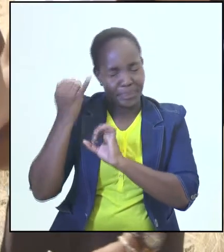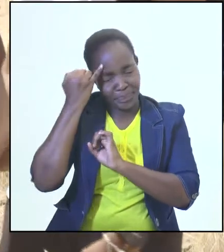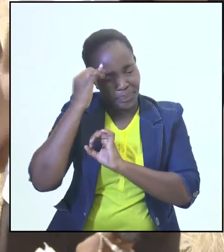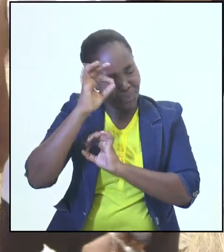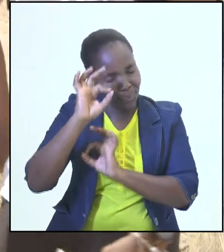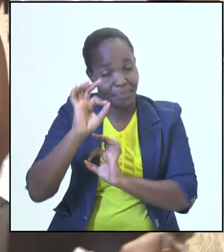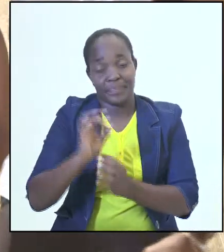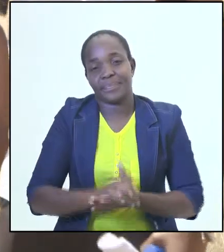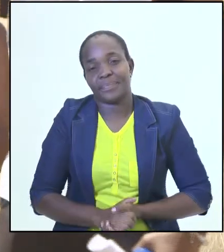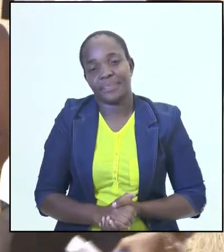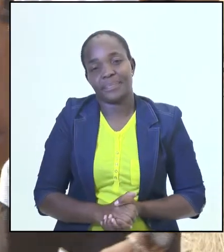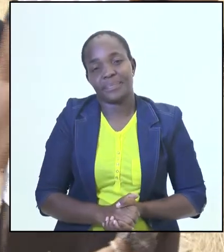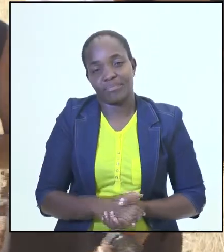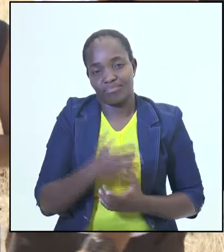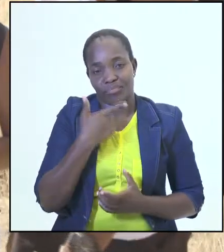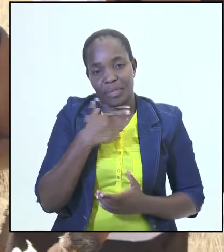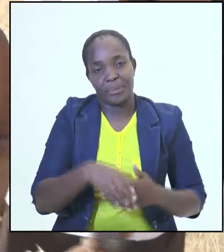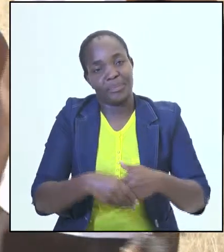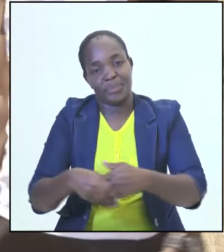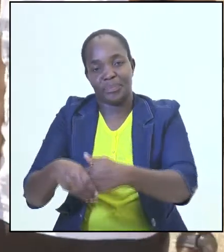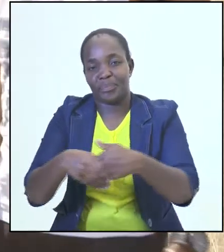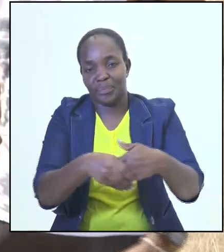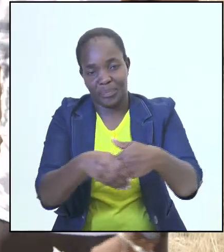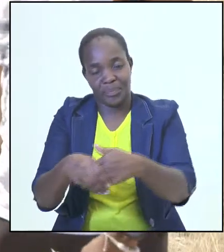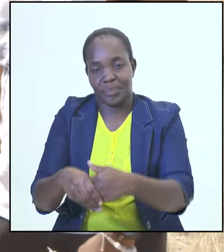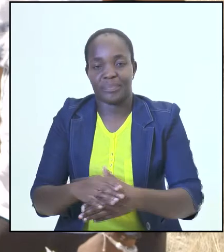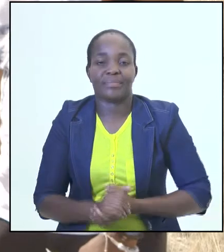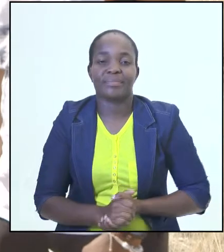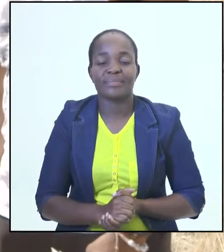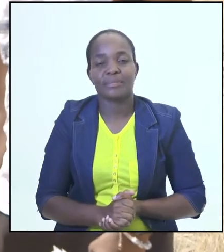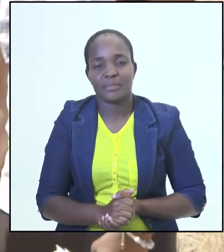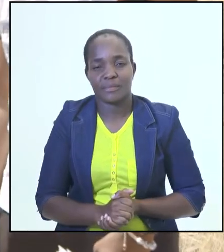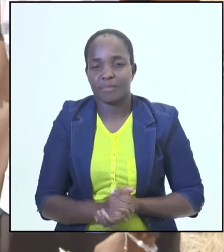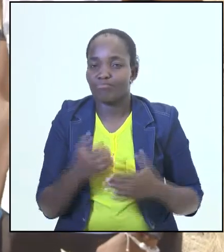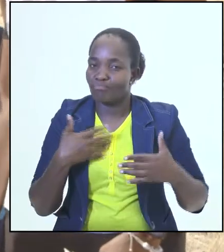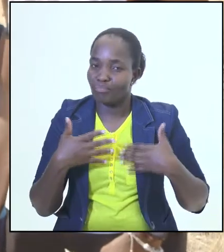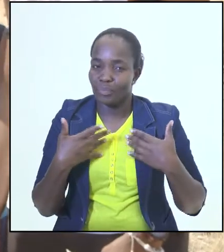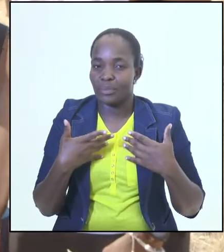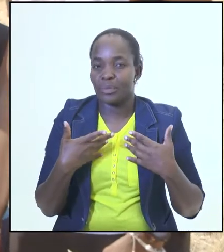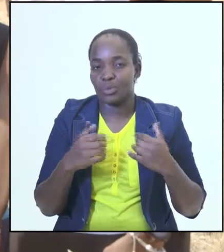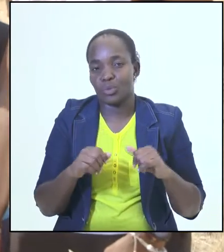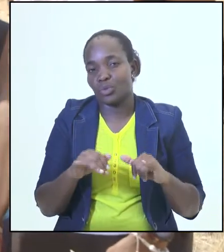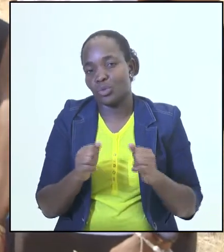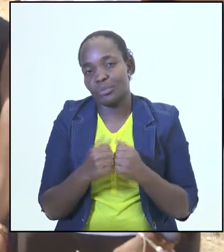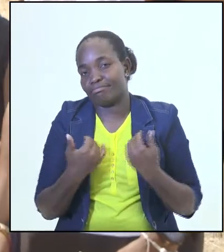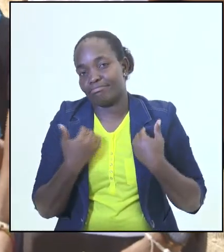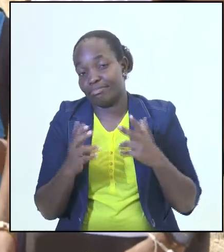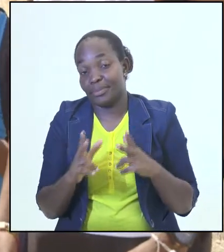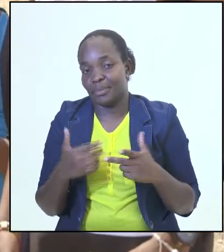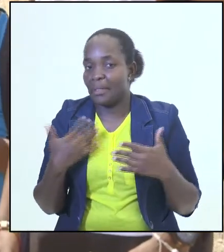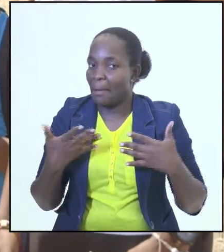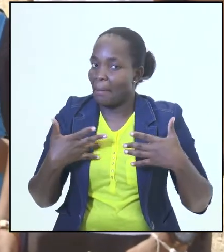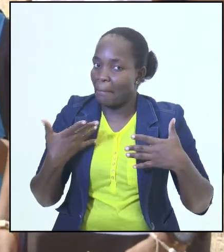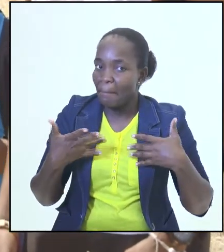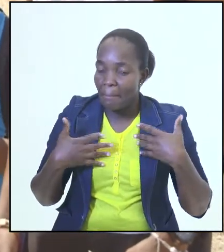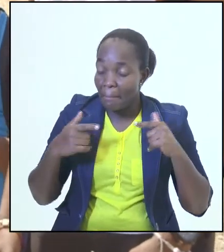idea, Mervyn, Melissa, John. It's a pleasure to be in Young Company. I'm happy you have